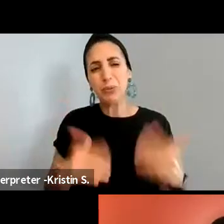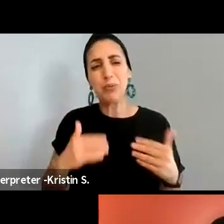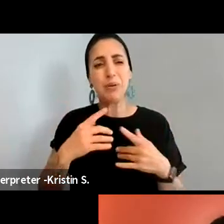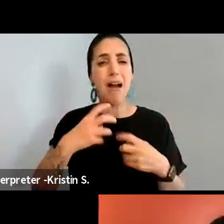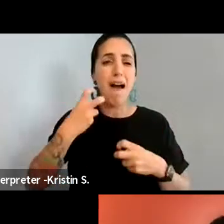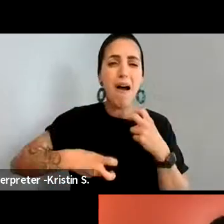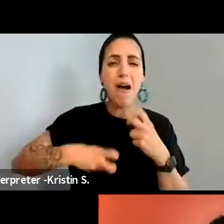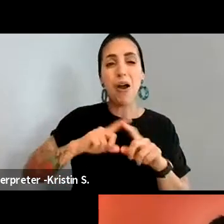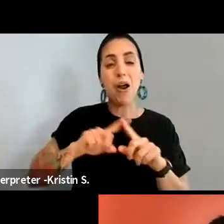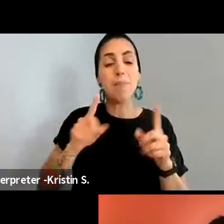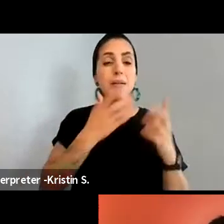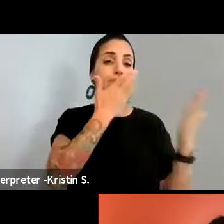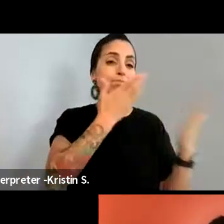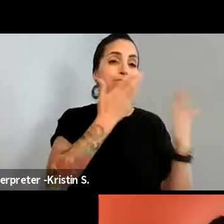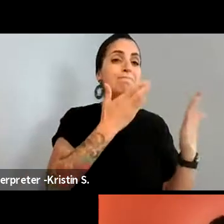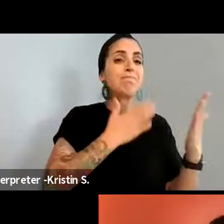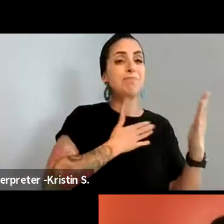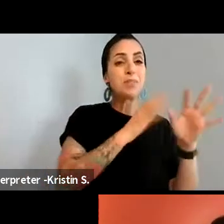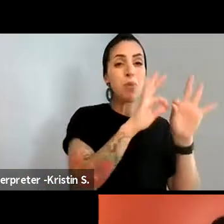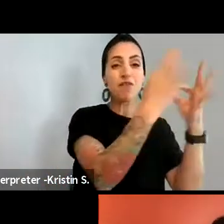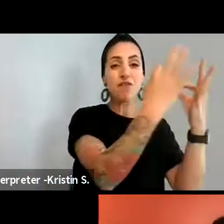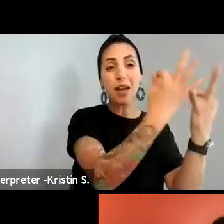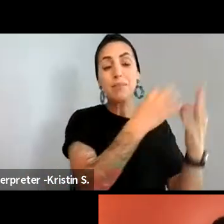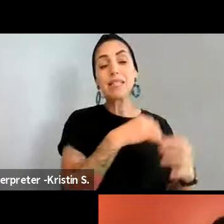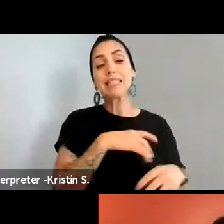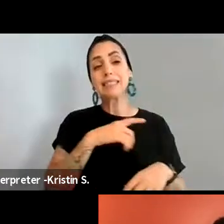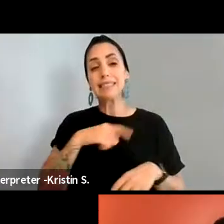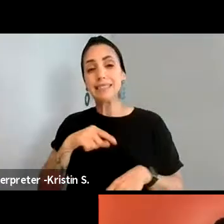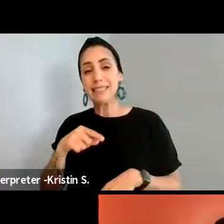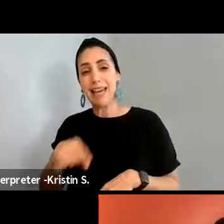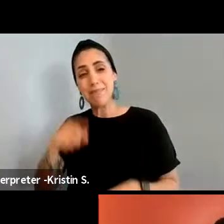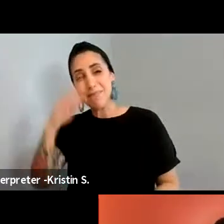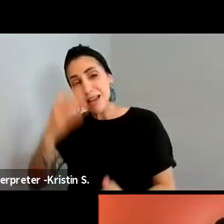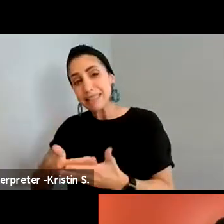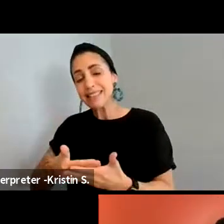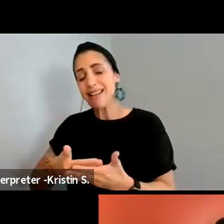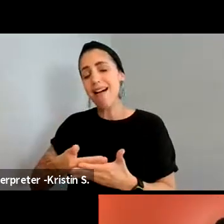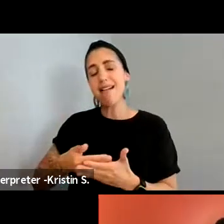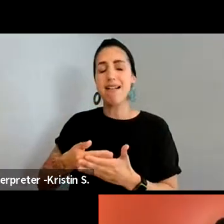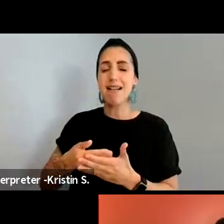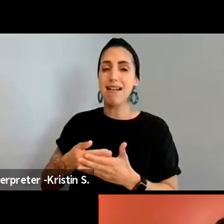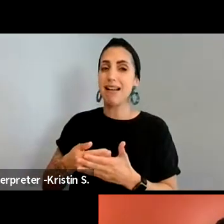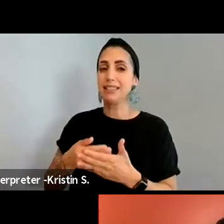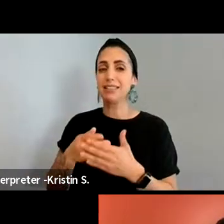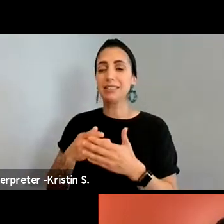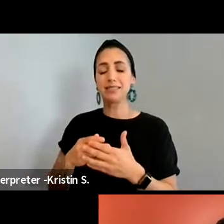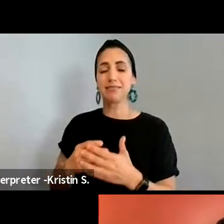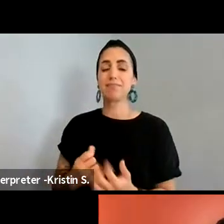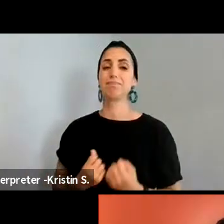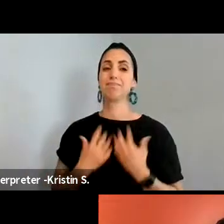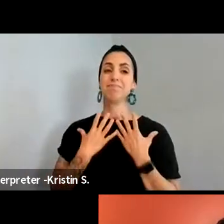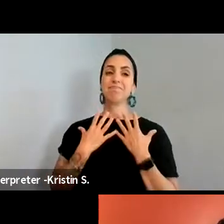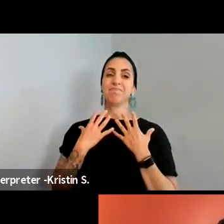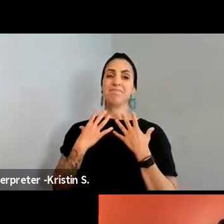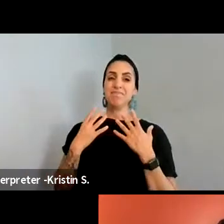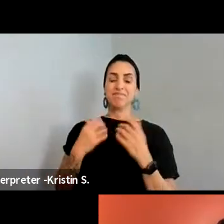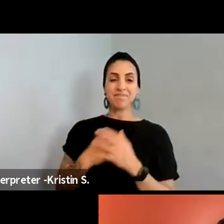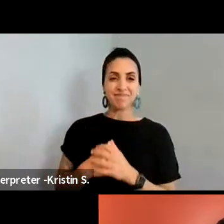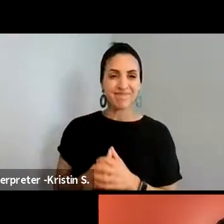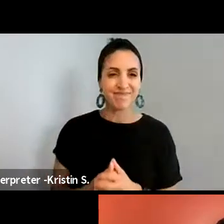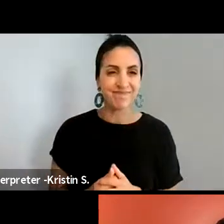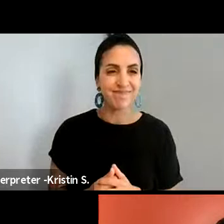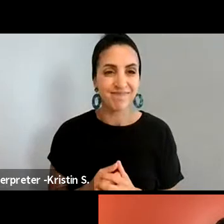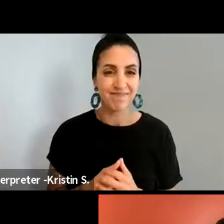I have family and I have him. He's the light of my life right now. So, yeah. Thank you,